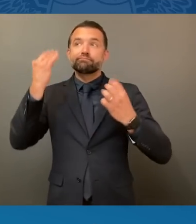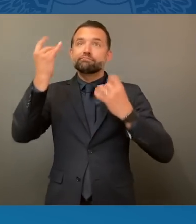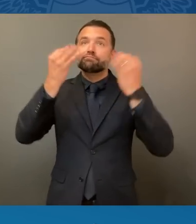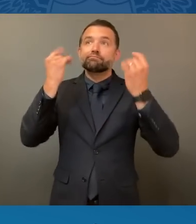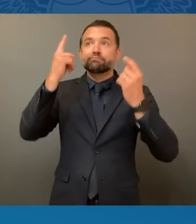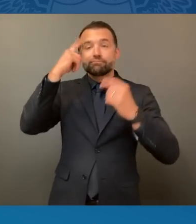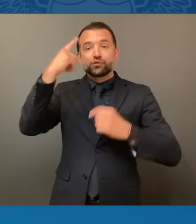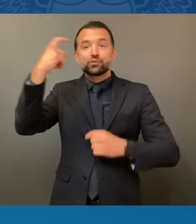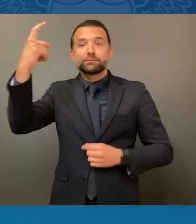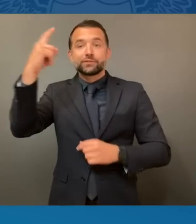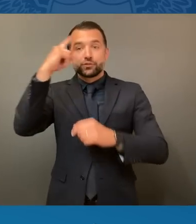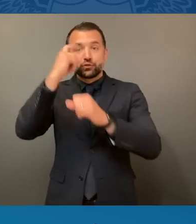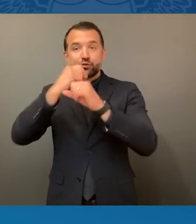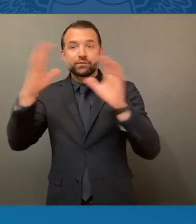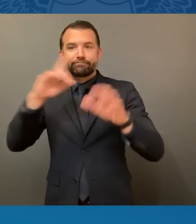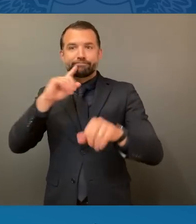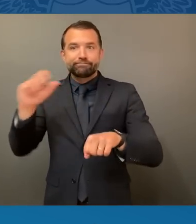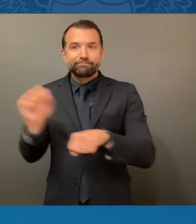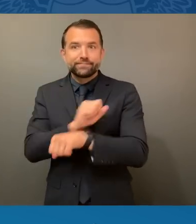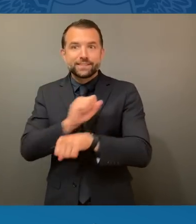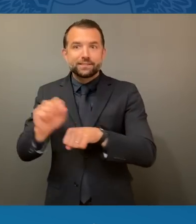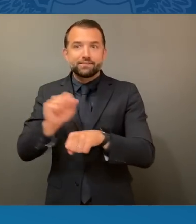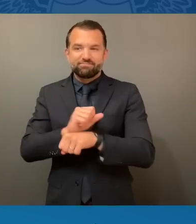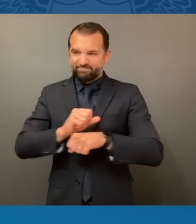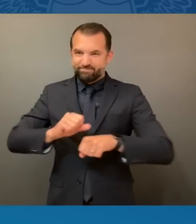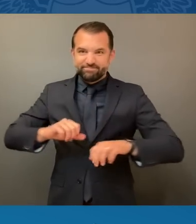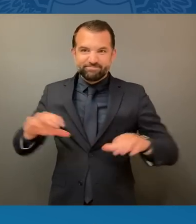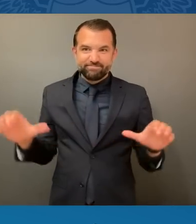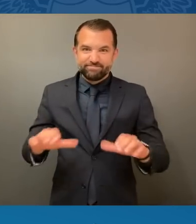that, we're grateful. Thank you.